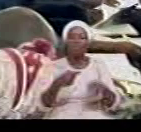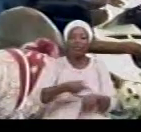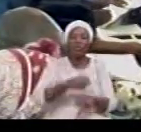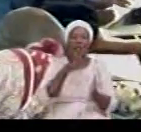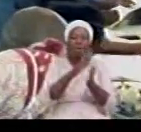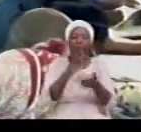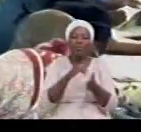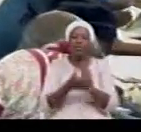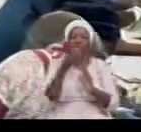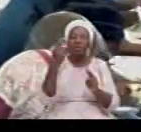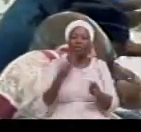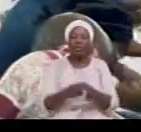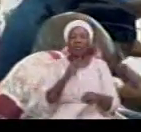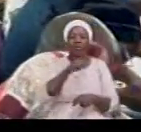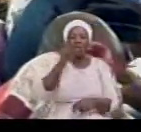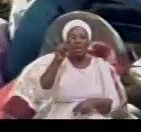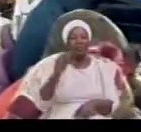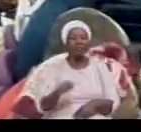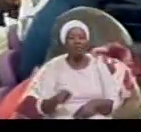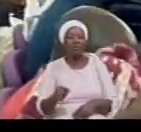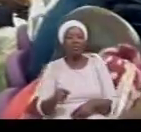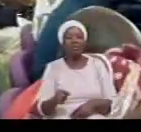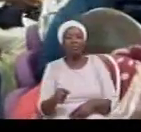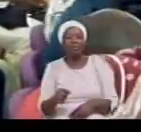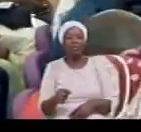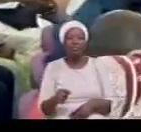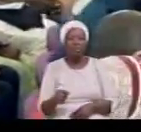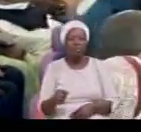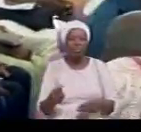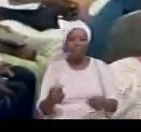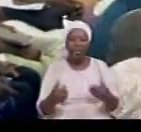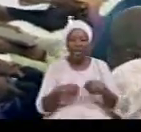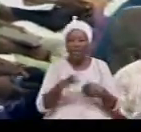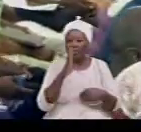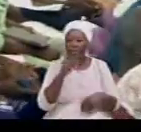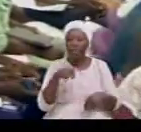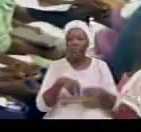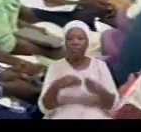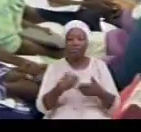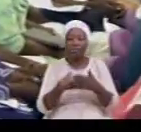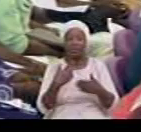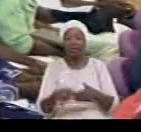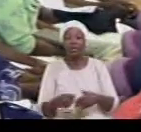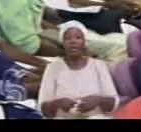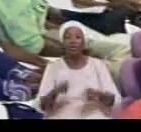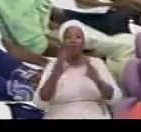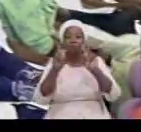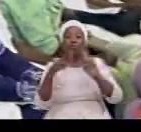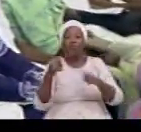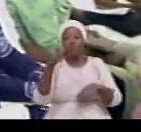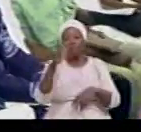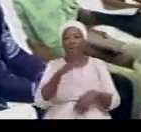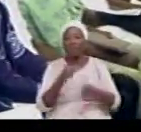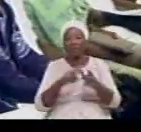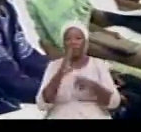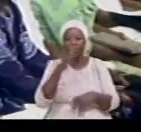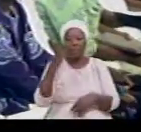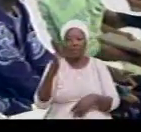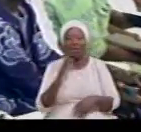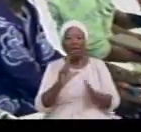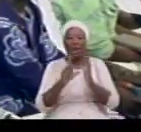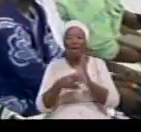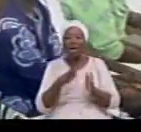Therefore, at thee before the throne of God, you'll be before the throne of God eventually, and serve him day